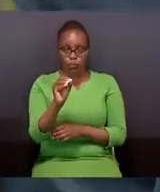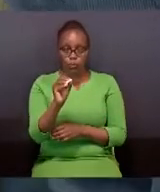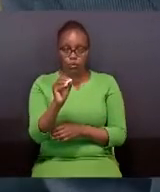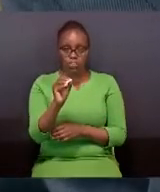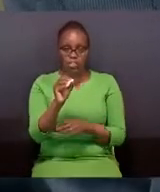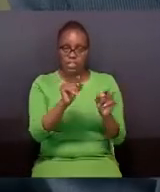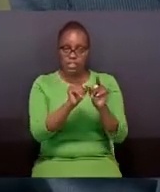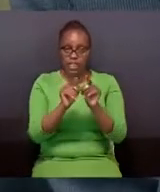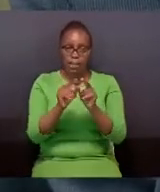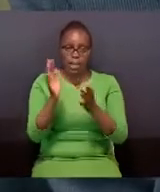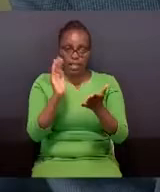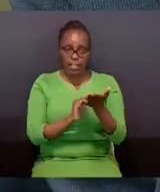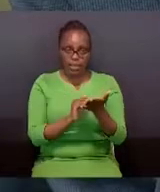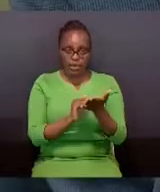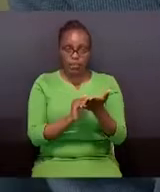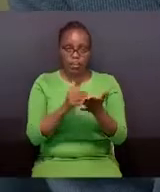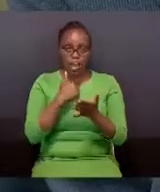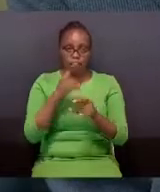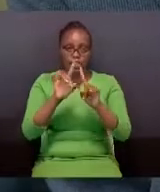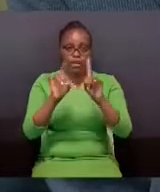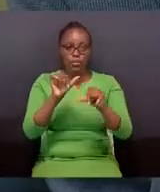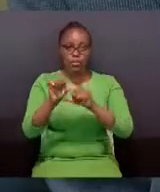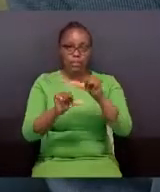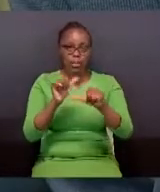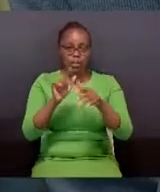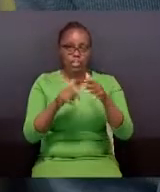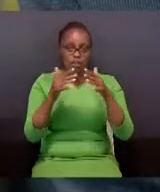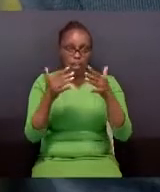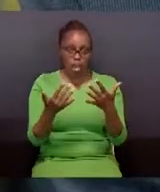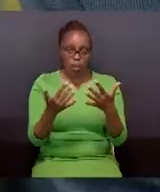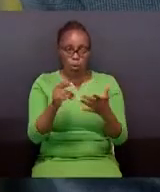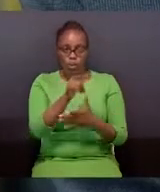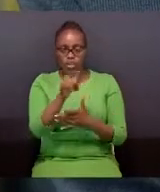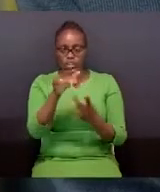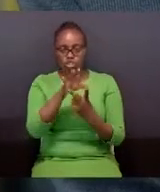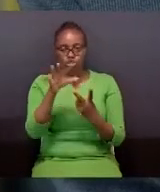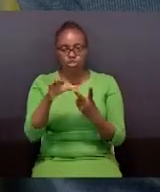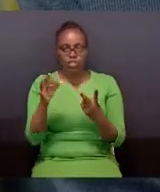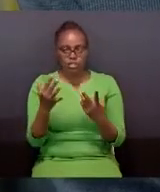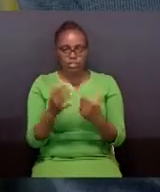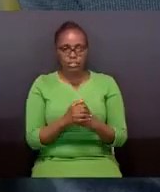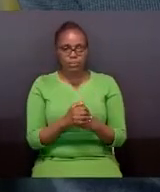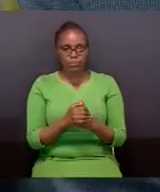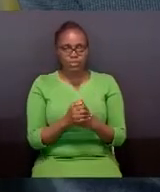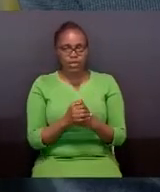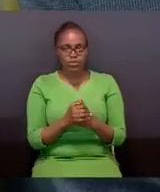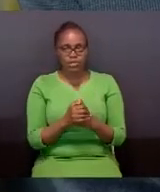and a question of happiness is also a choice.